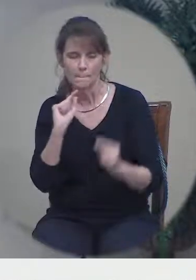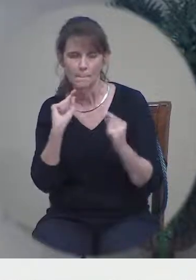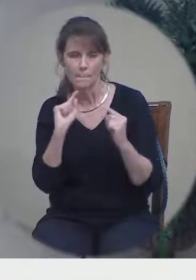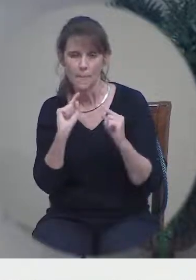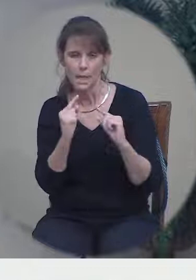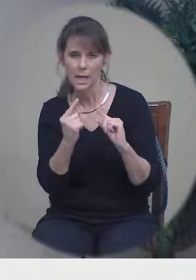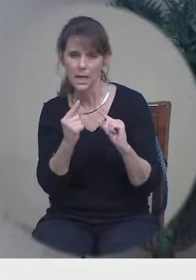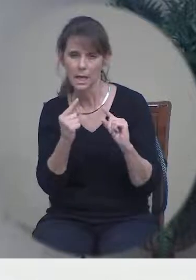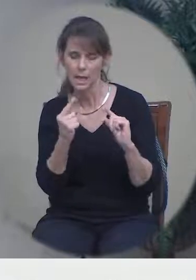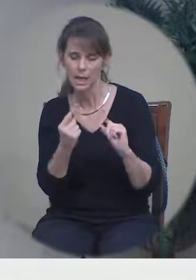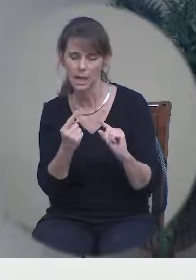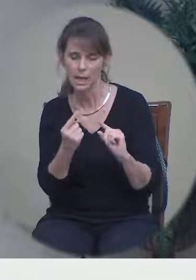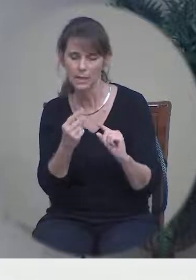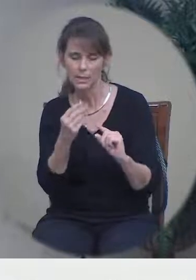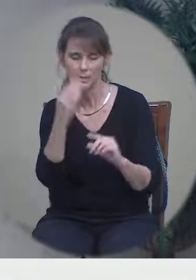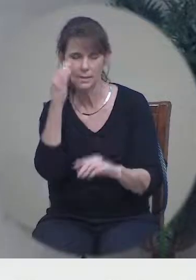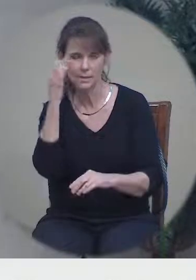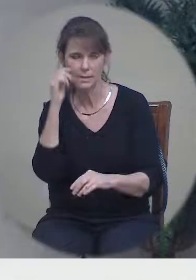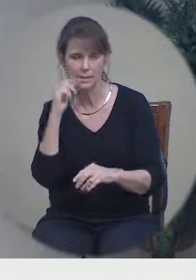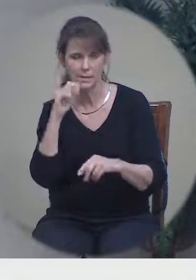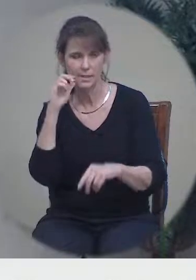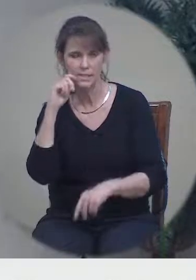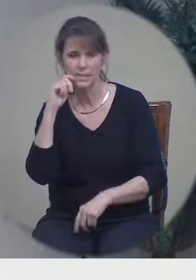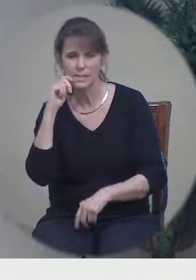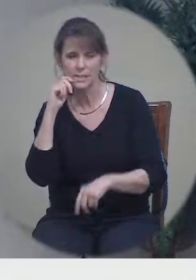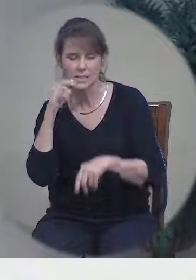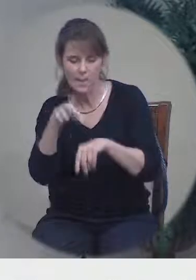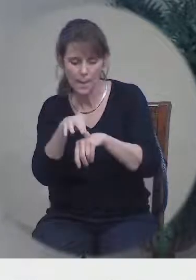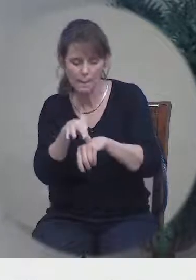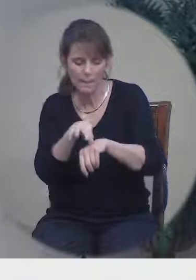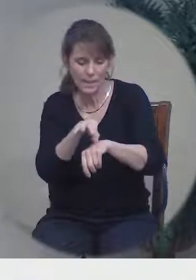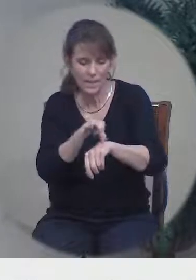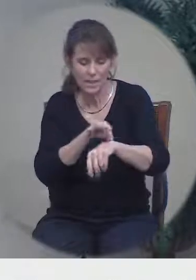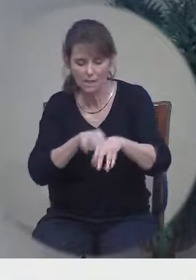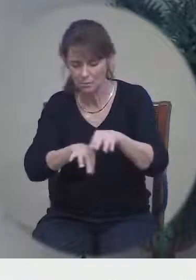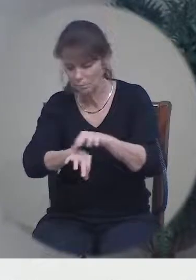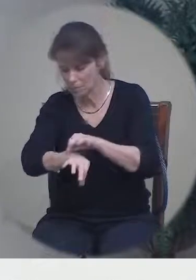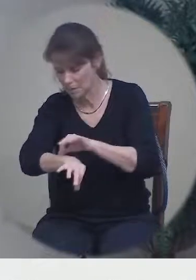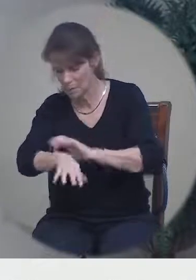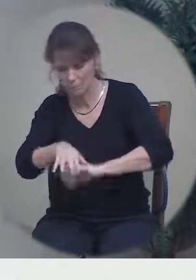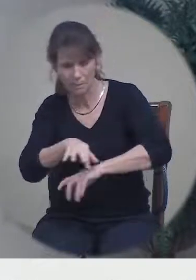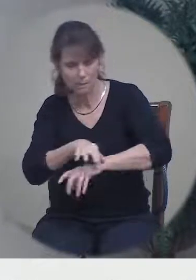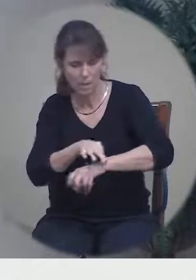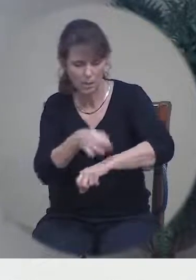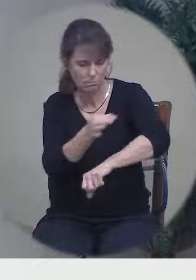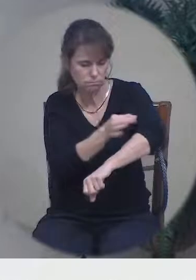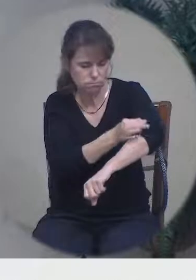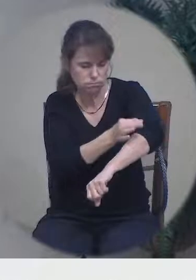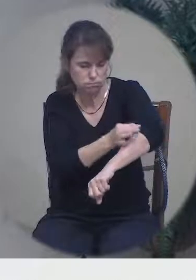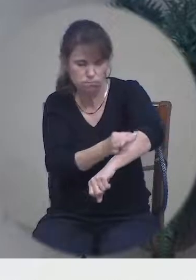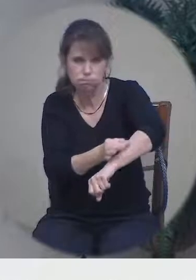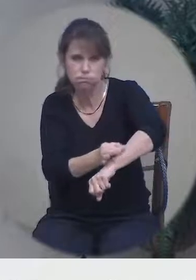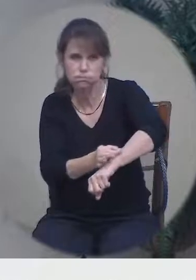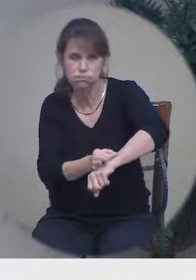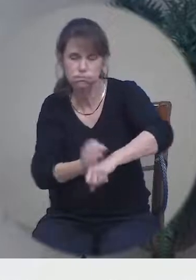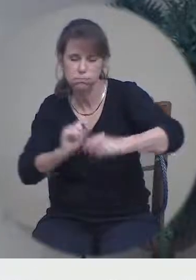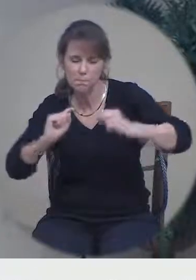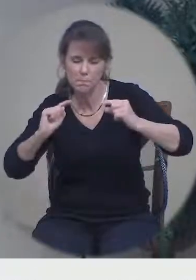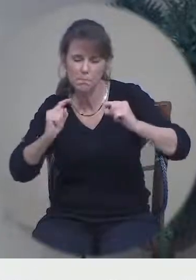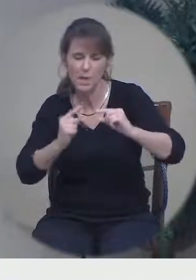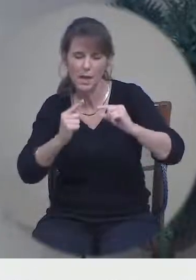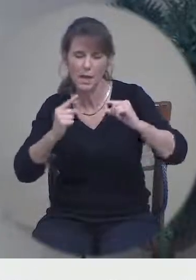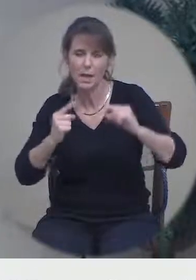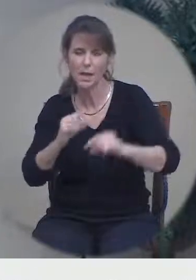He's got peeling and darkened skin. There's pus-filled and erupting boils or sores. He has some type of,